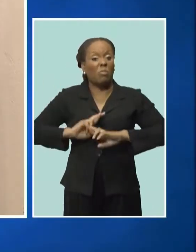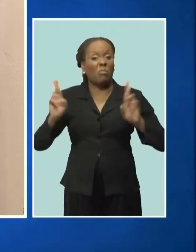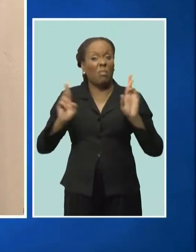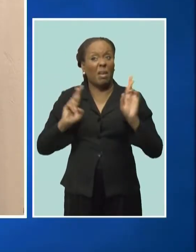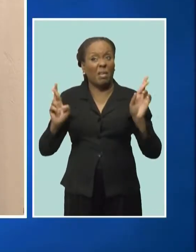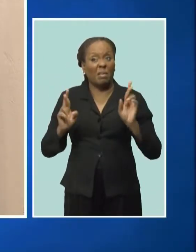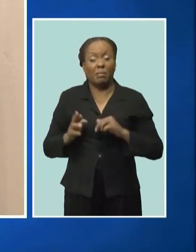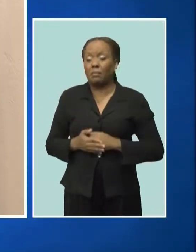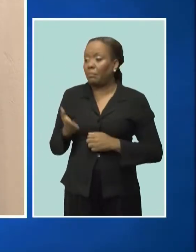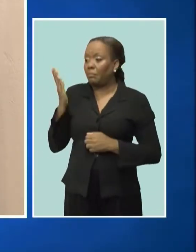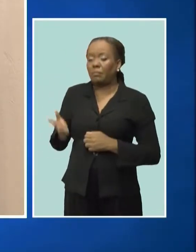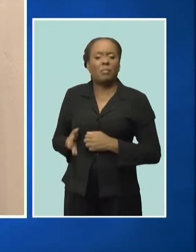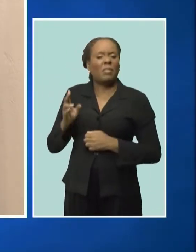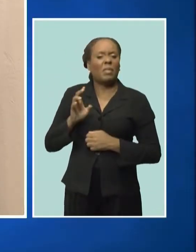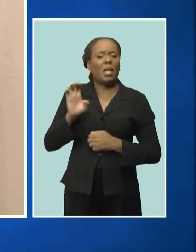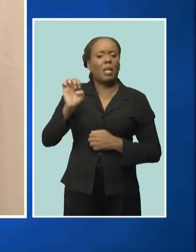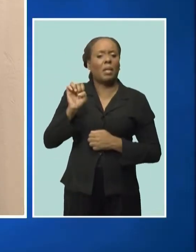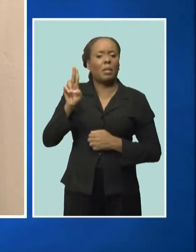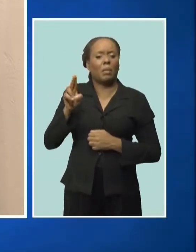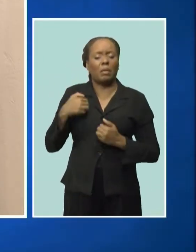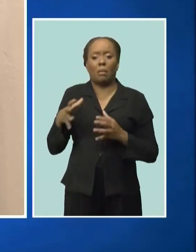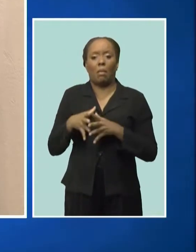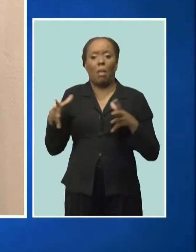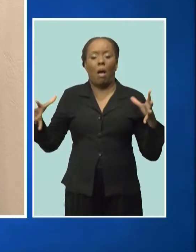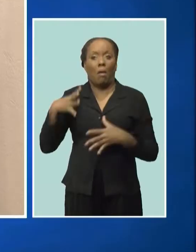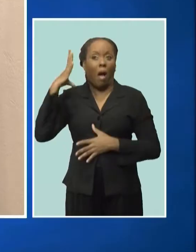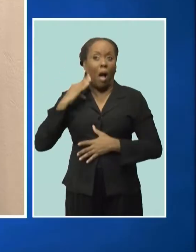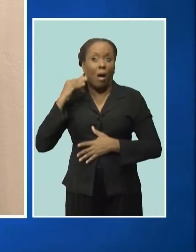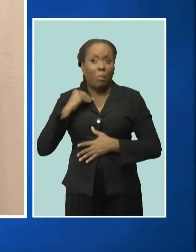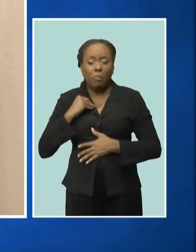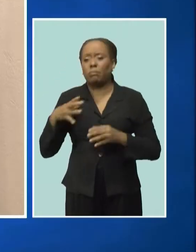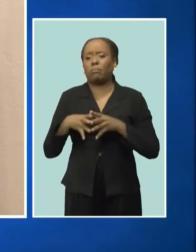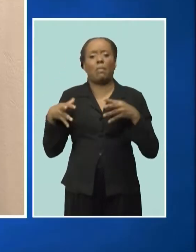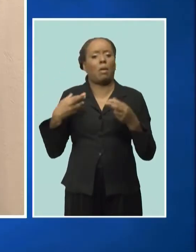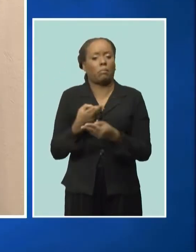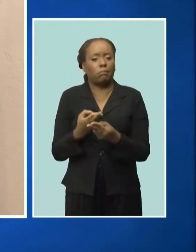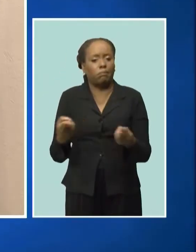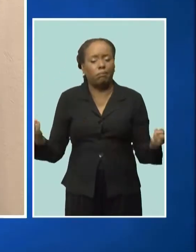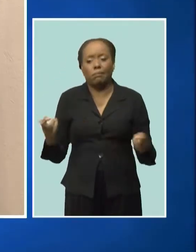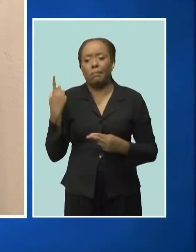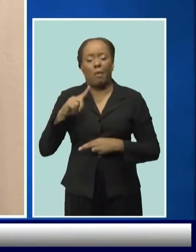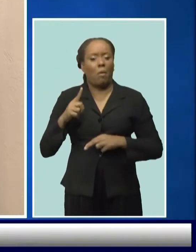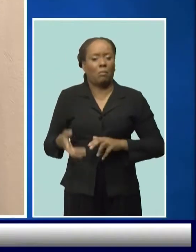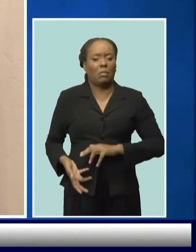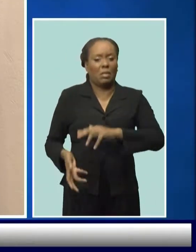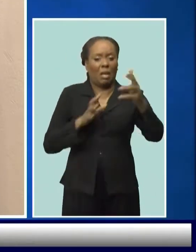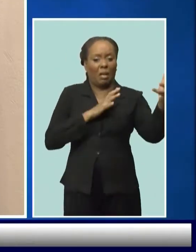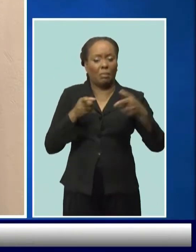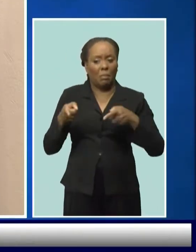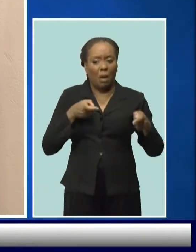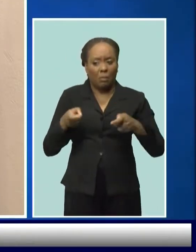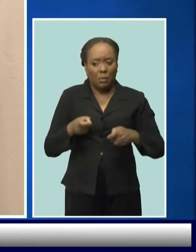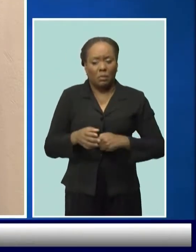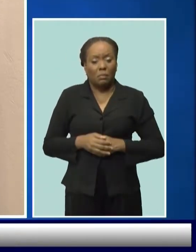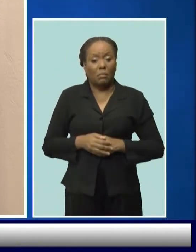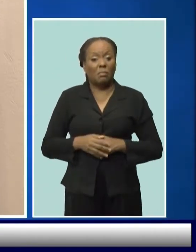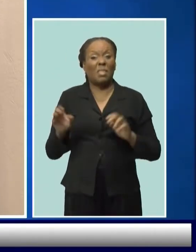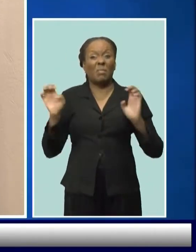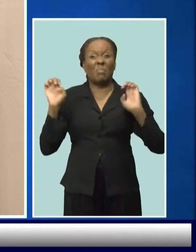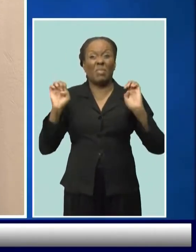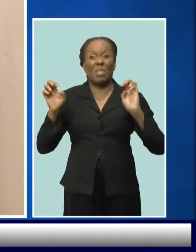wealth of experience, expertise, and resources in disaster management, emergency response